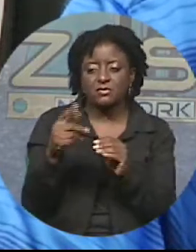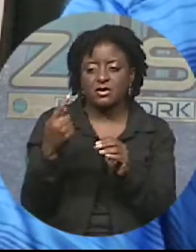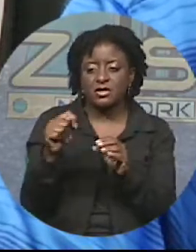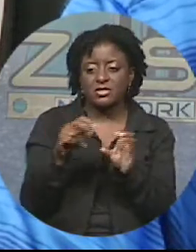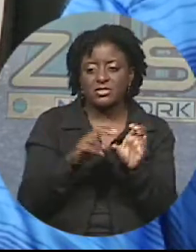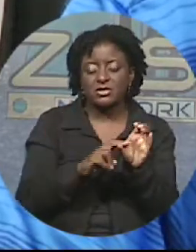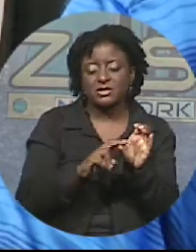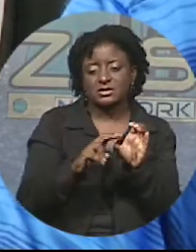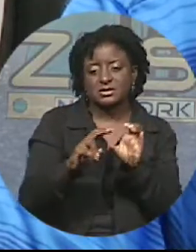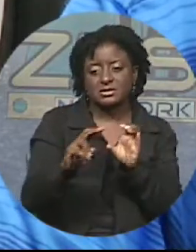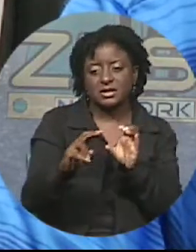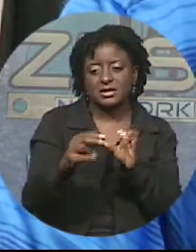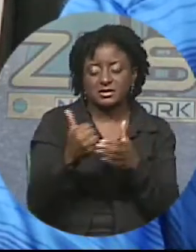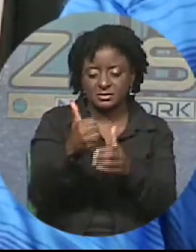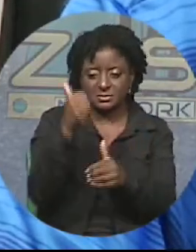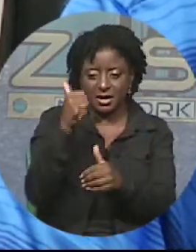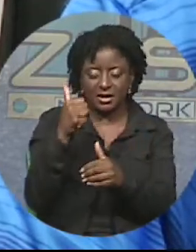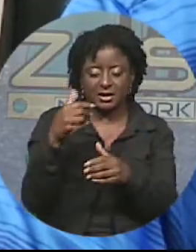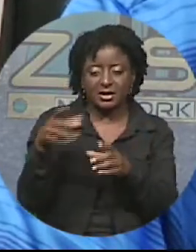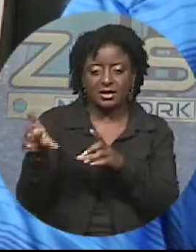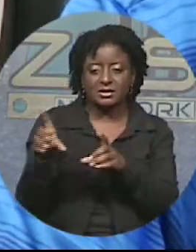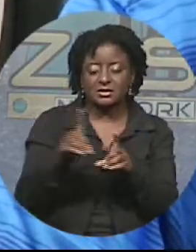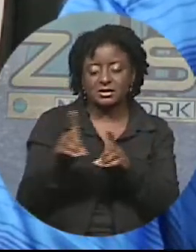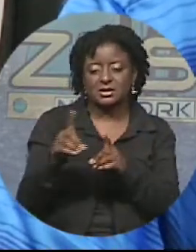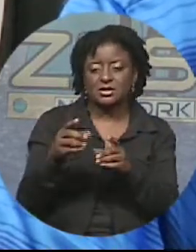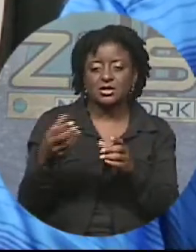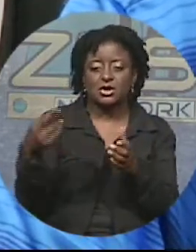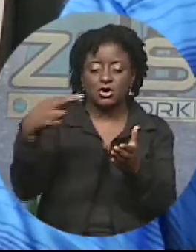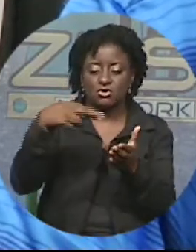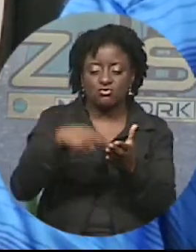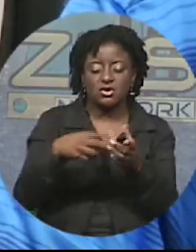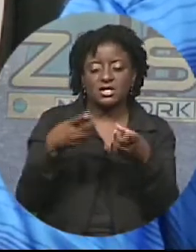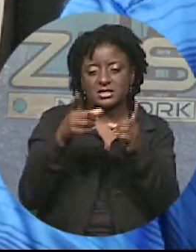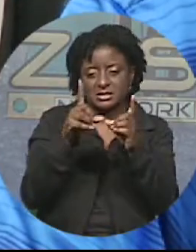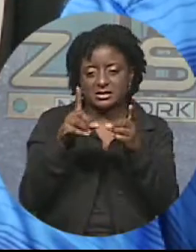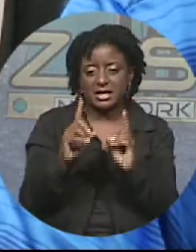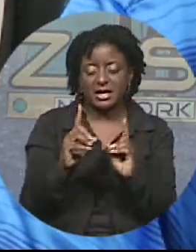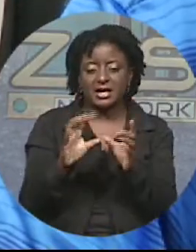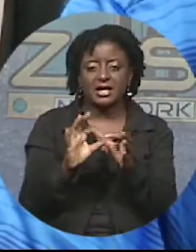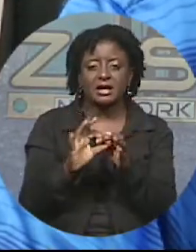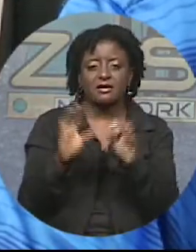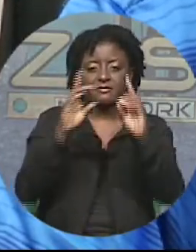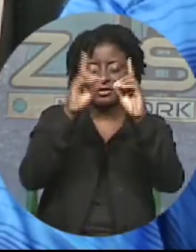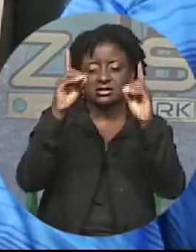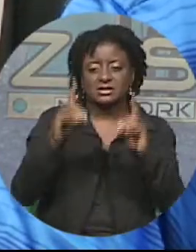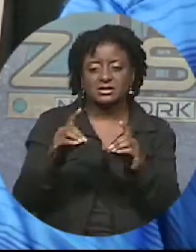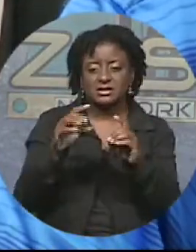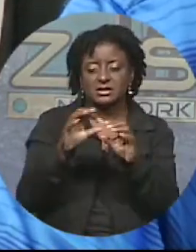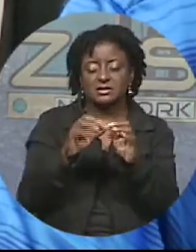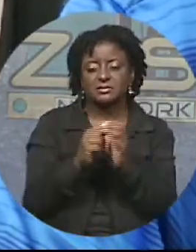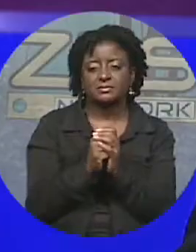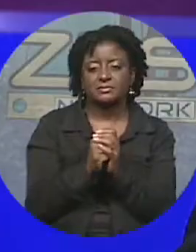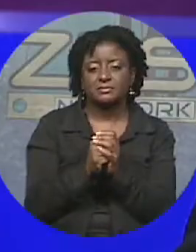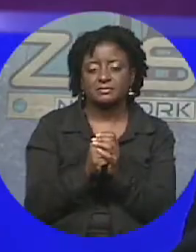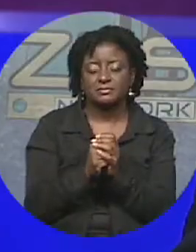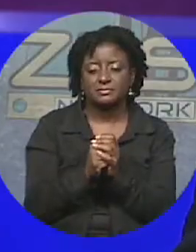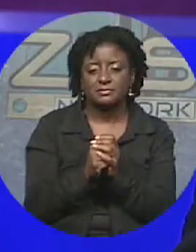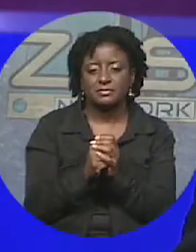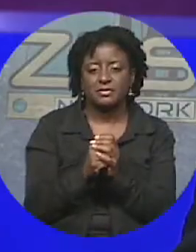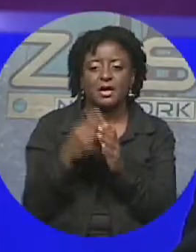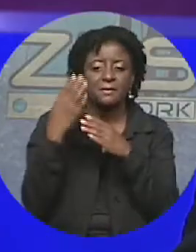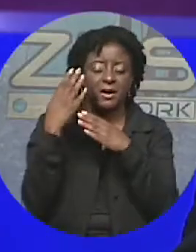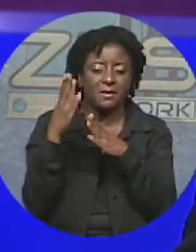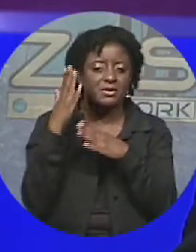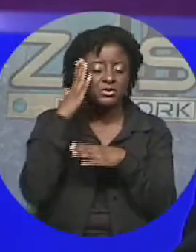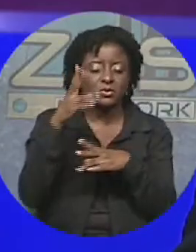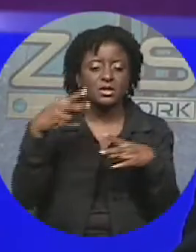and they sort of did a little redesign of the facility, and so at the end of the day, it is even more track friendly. The